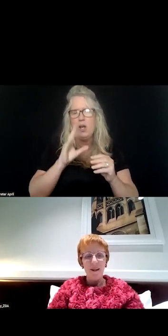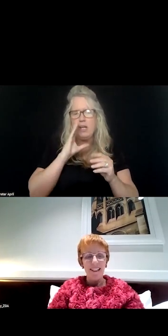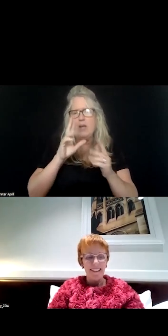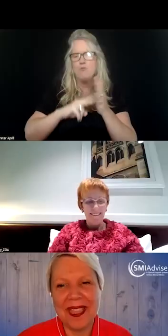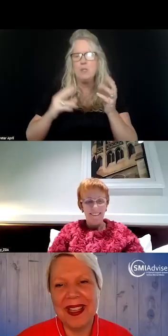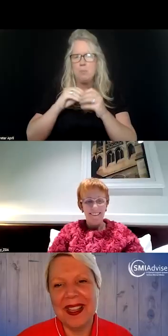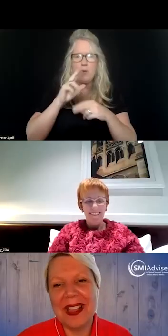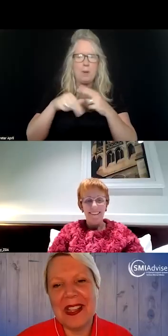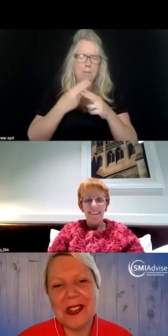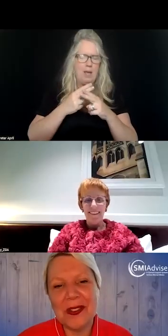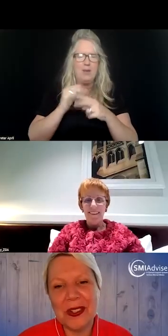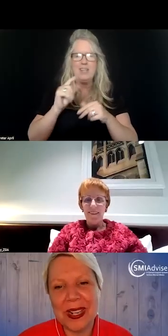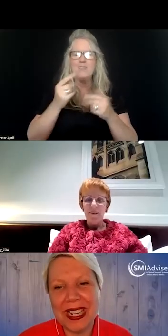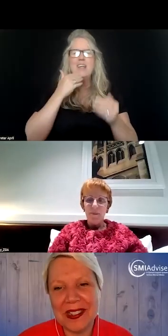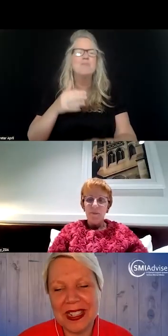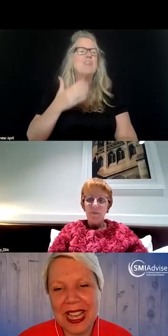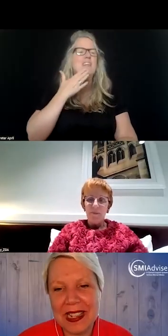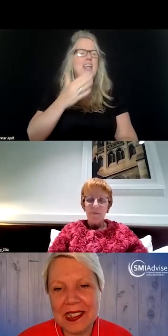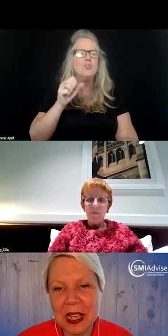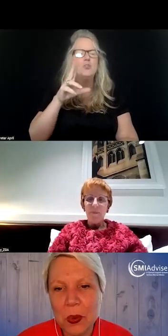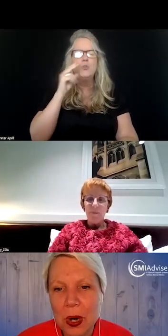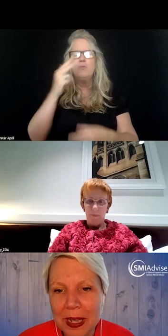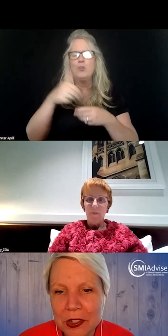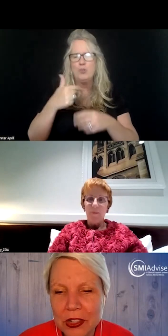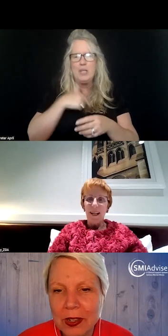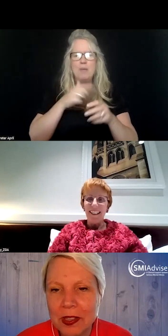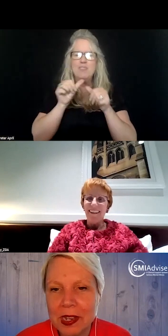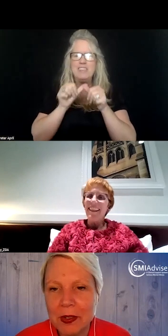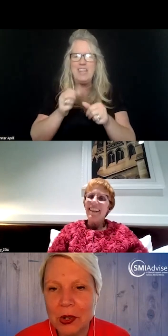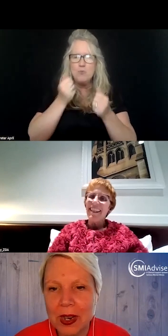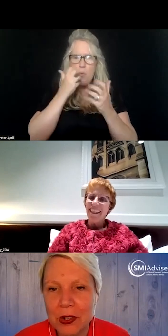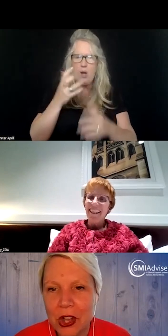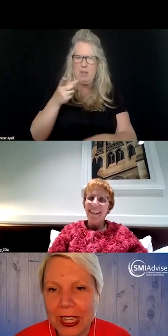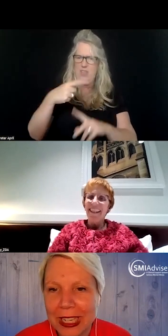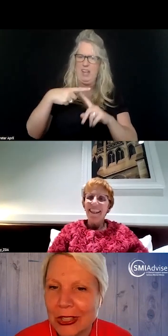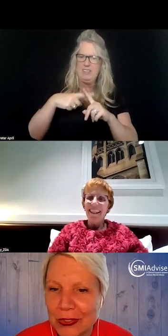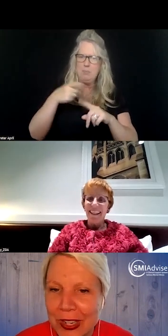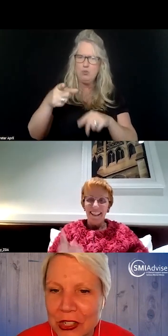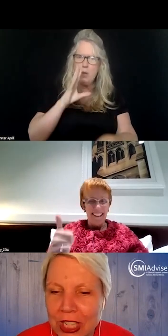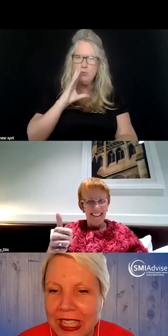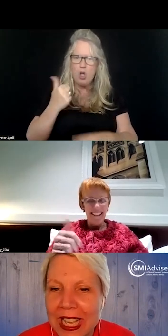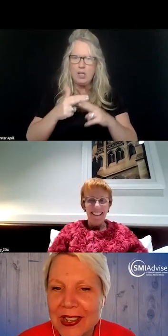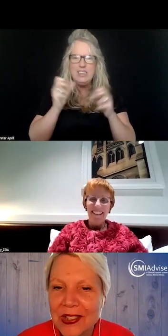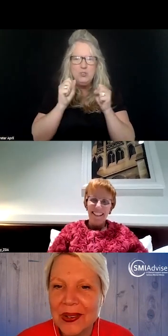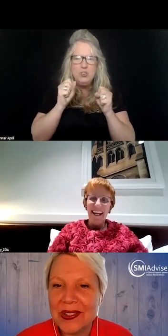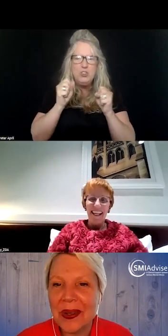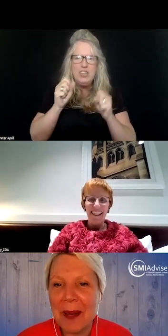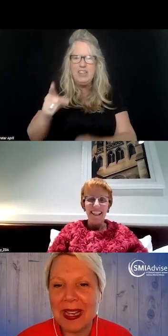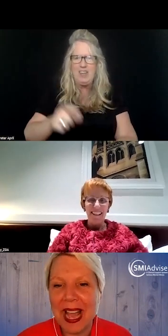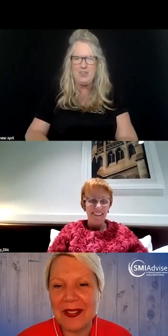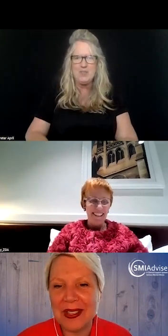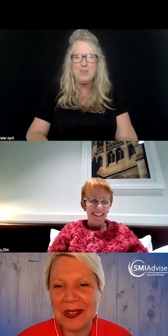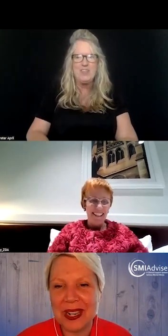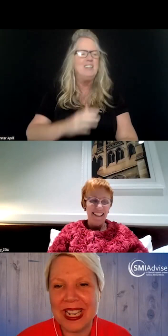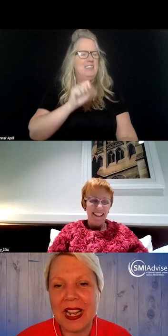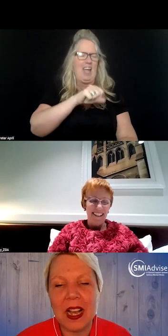Thanks very much. Thanks, Sue, for joining us today, and stay warm. I just looked up the temperature while you're talking. It looks very chilly. So happy